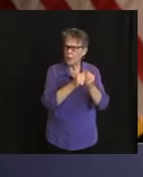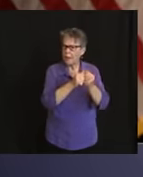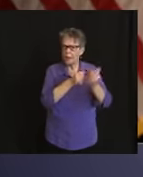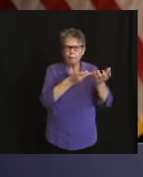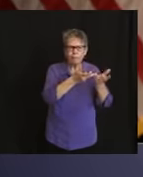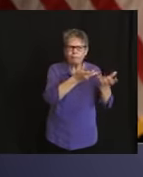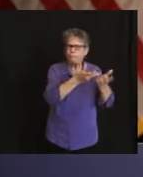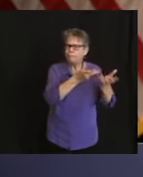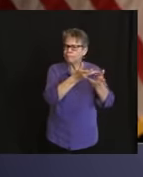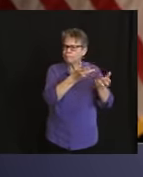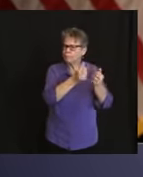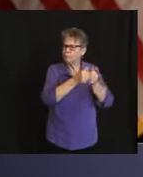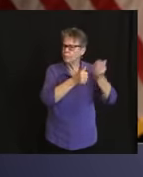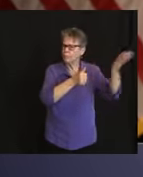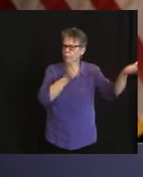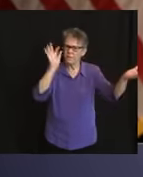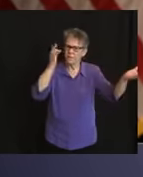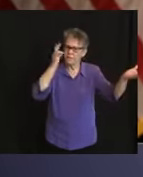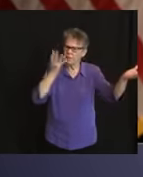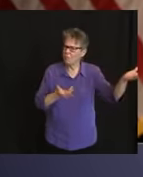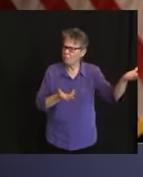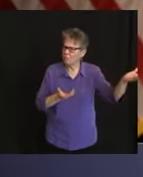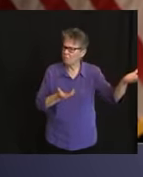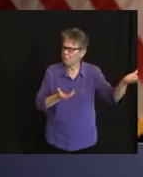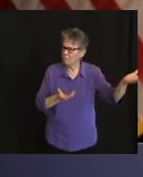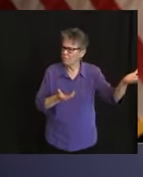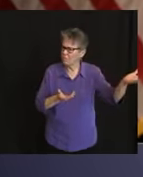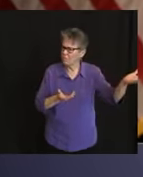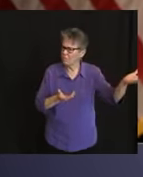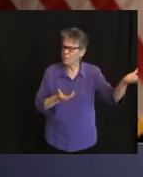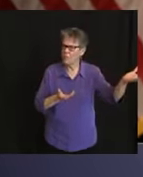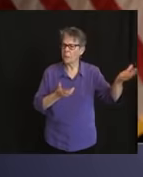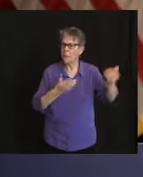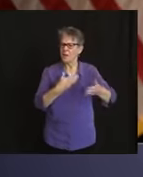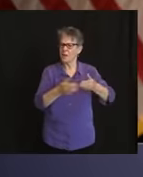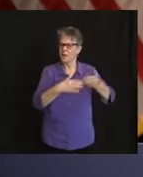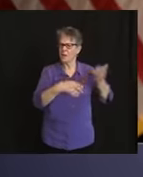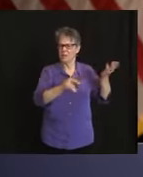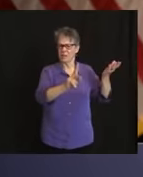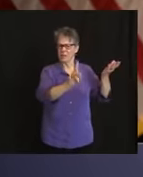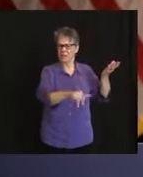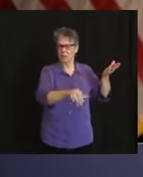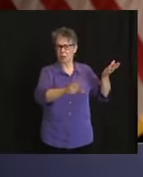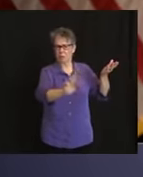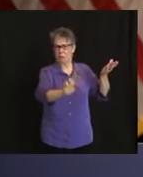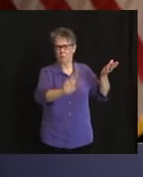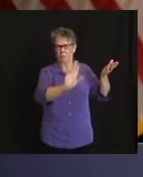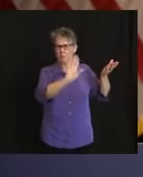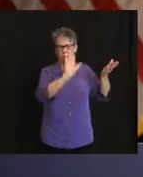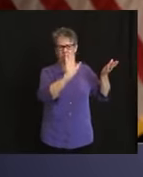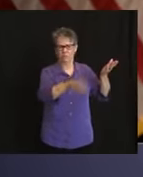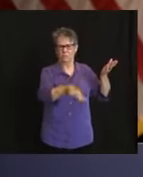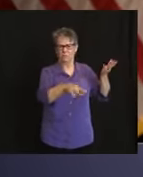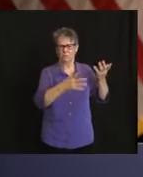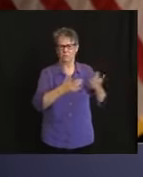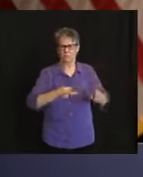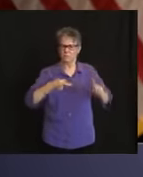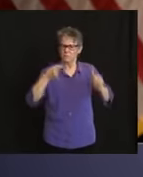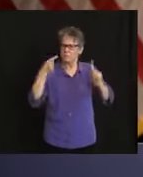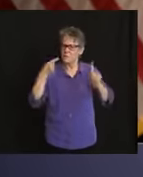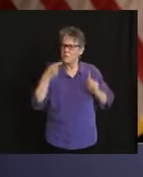would be saying this about his statement, whether he was a Democrat, a Republican, a Martian, a communist, whatever it is. It's